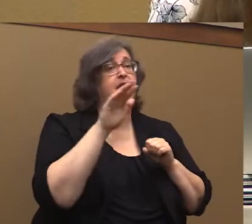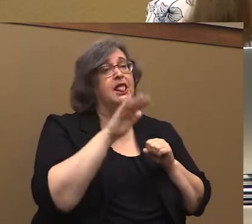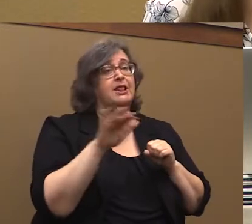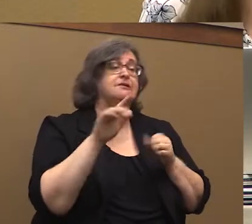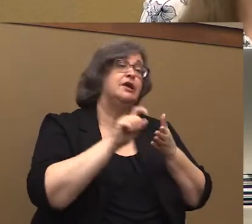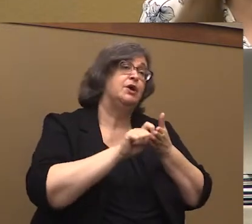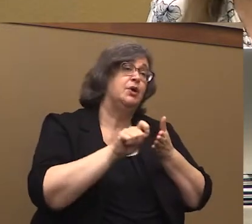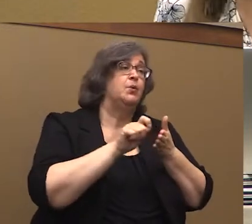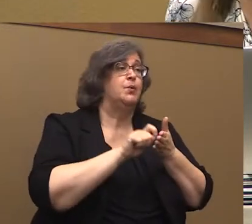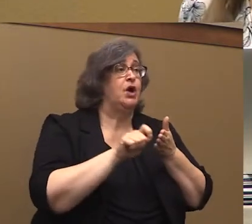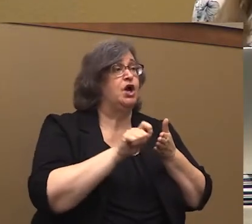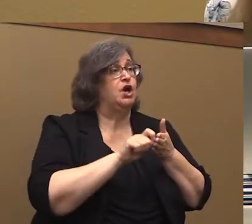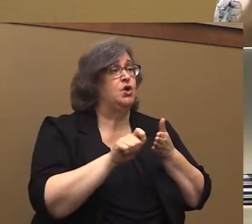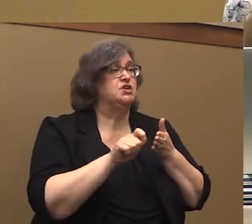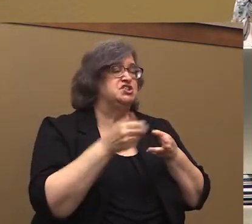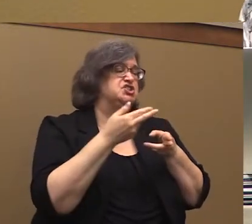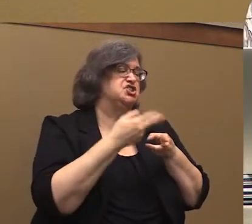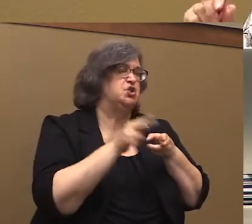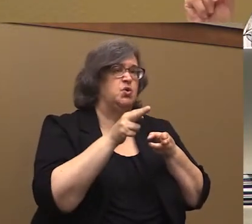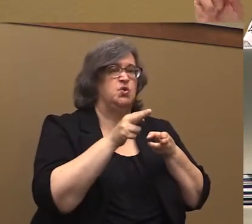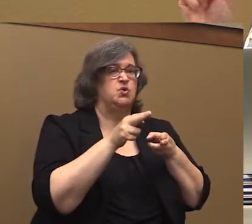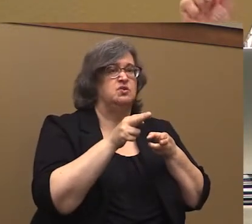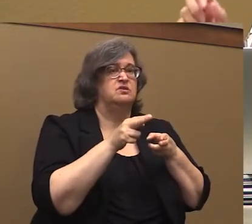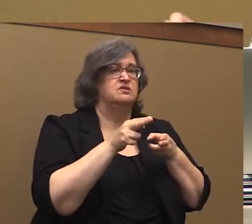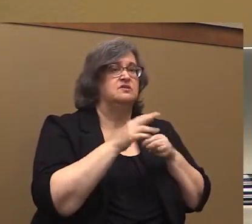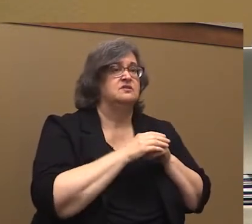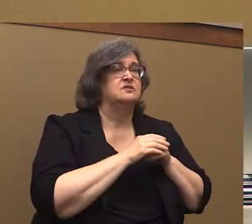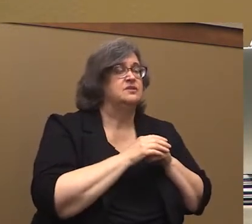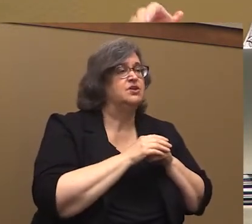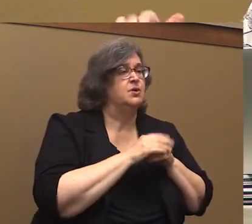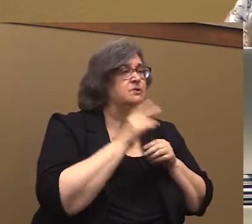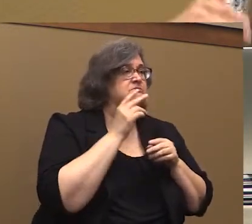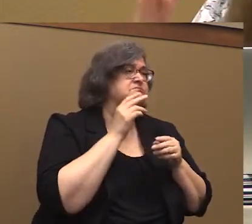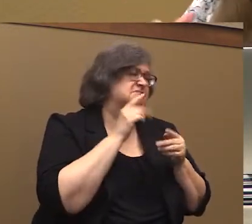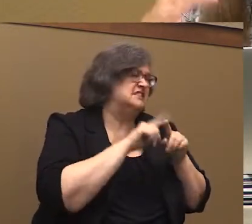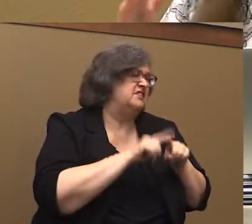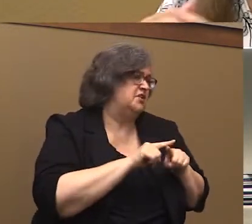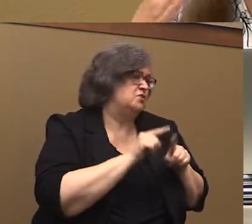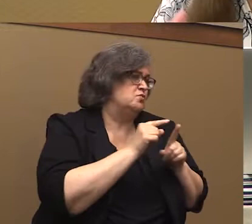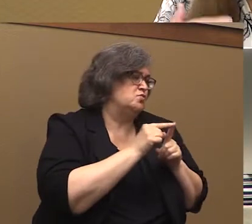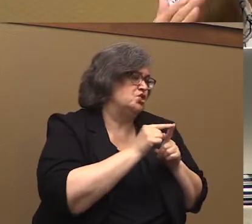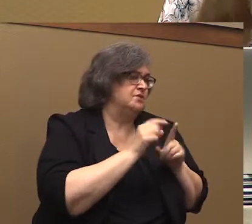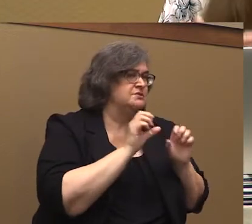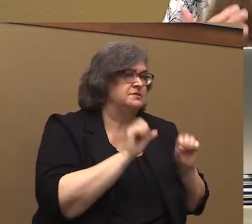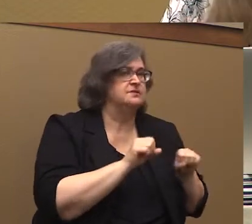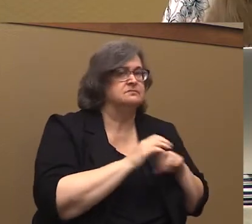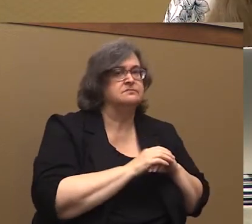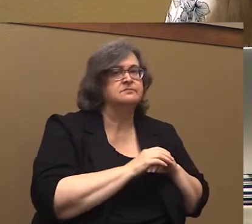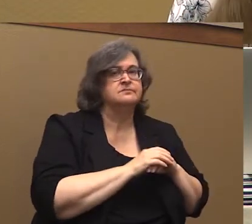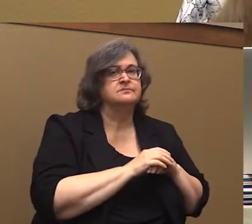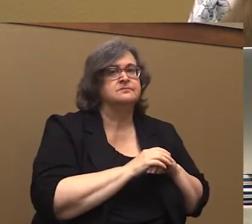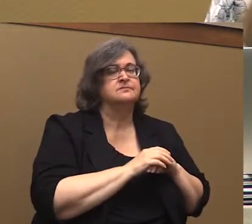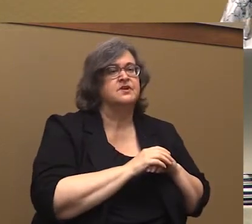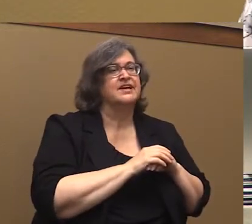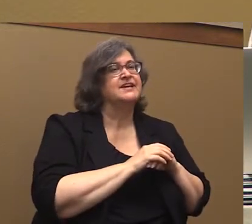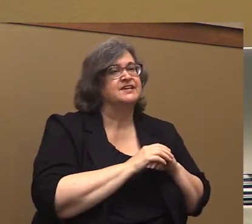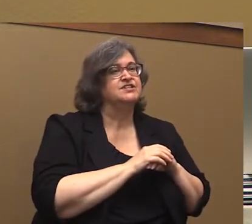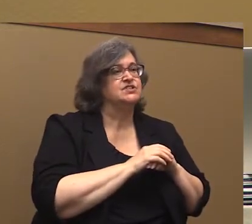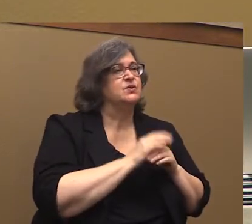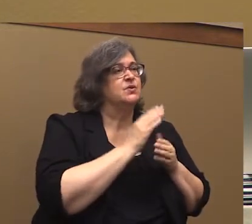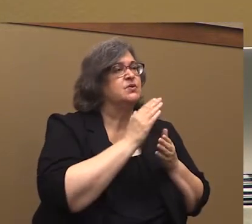spell and write short CVC words. So it gives you a little background about